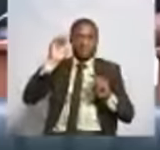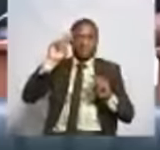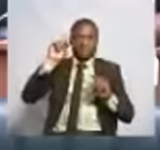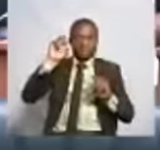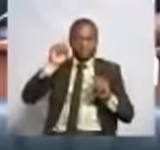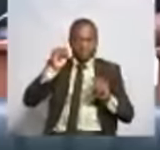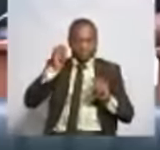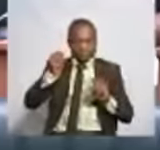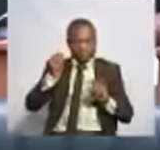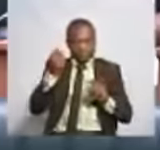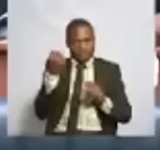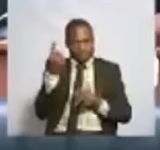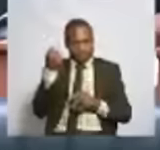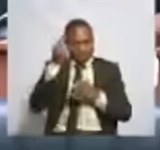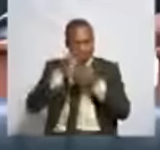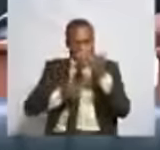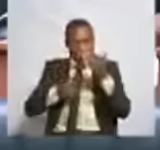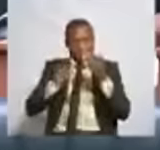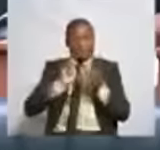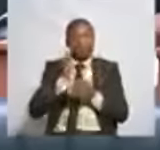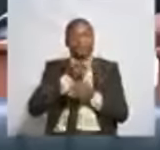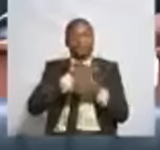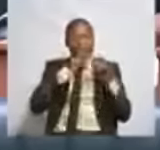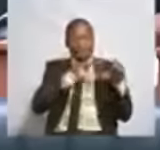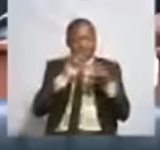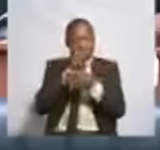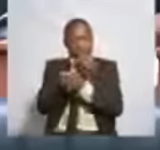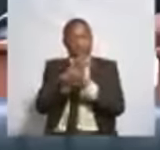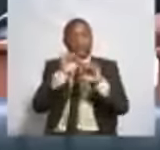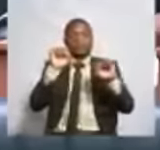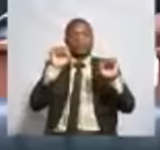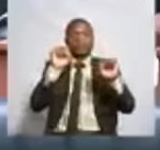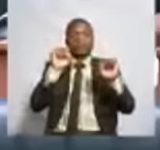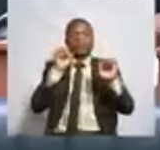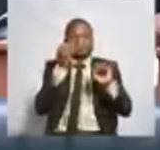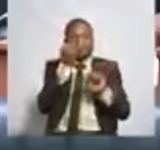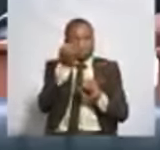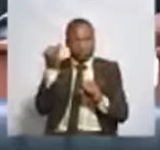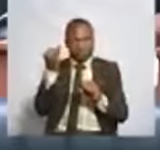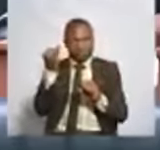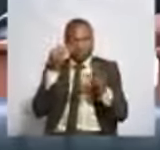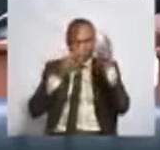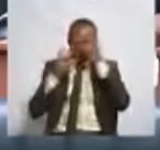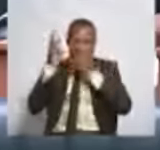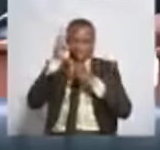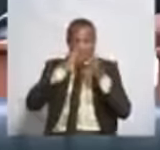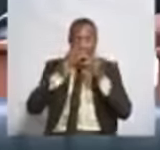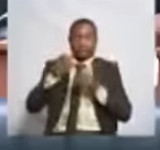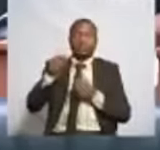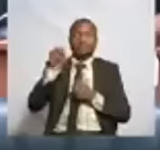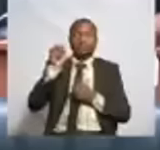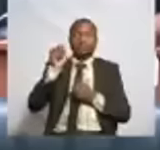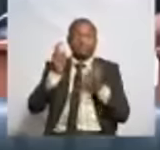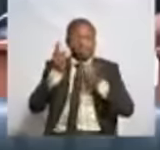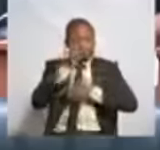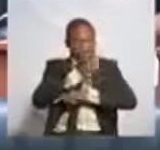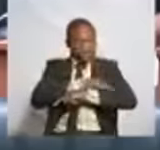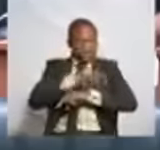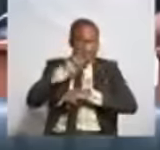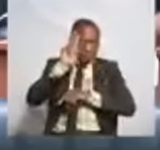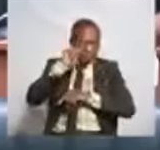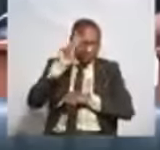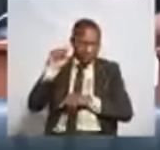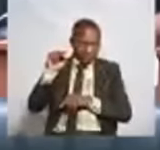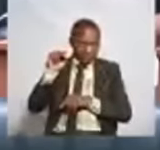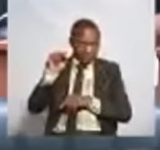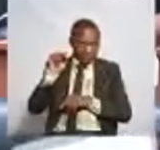the practical thing that we are doing in order to try and resolve and address the issue that is concerned with. Today,